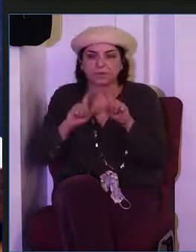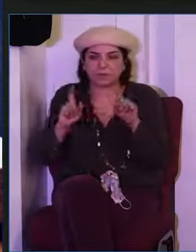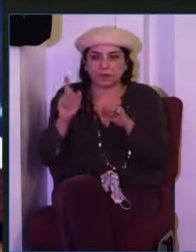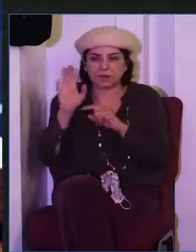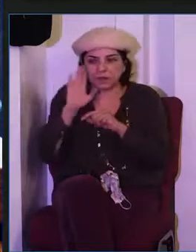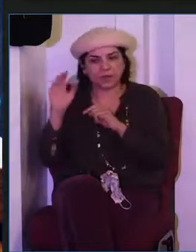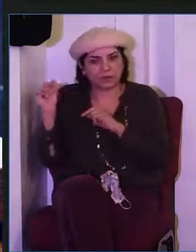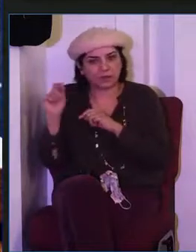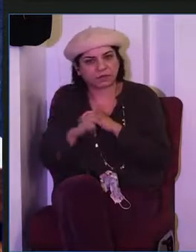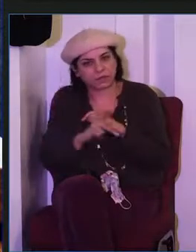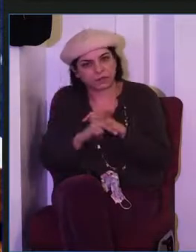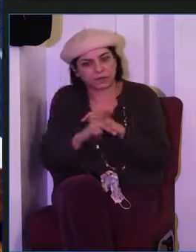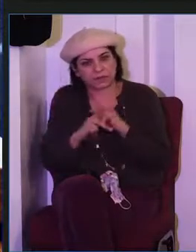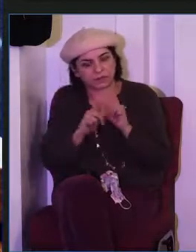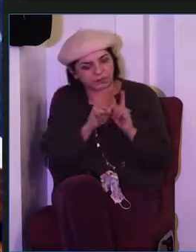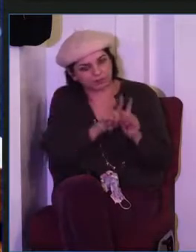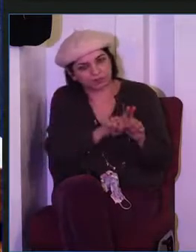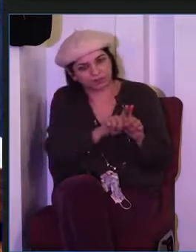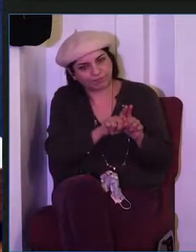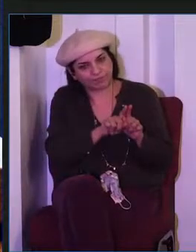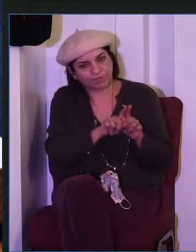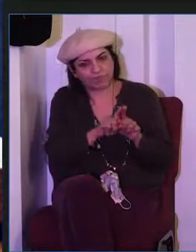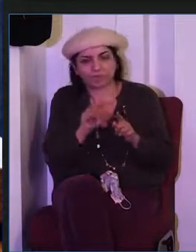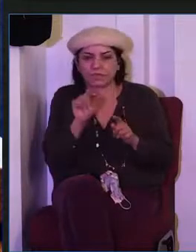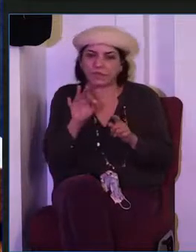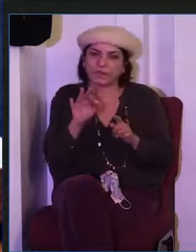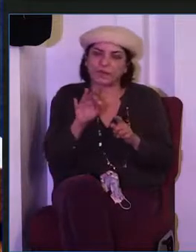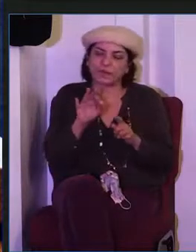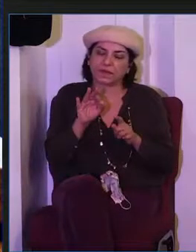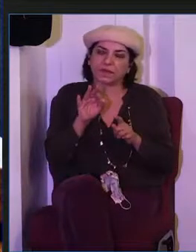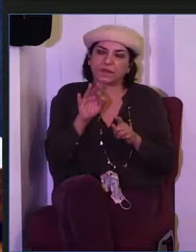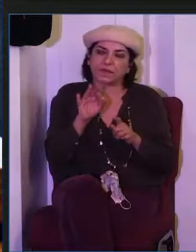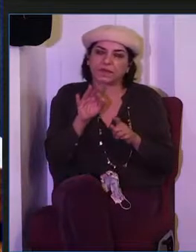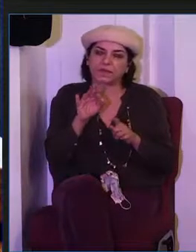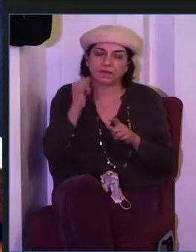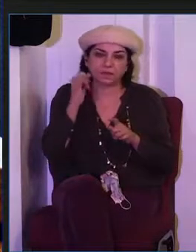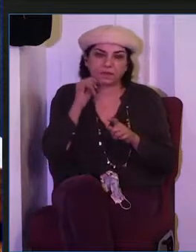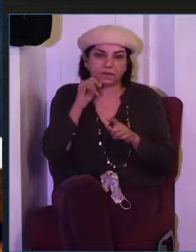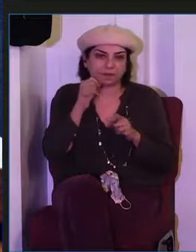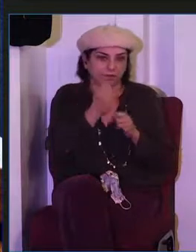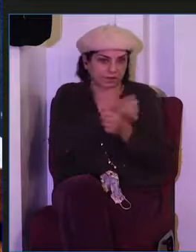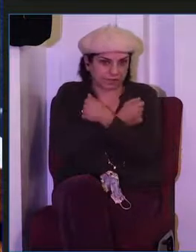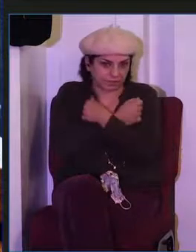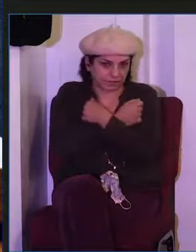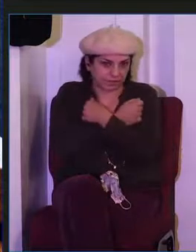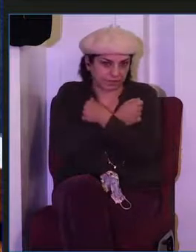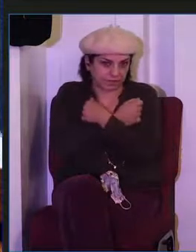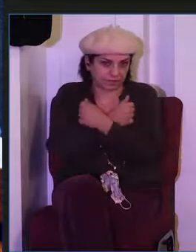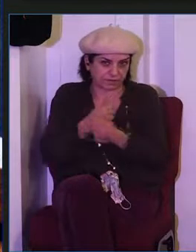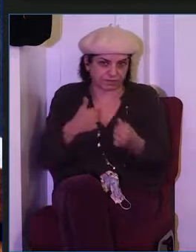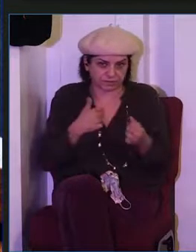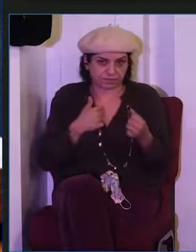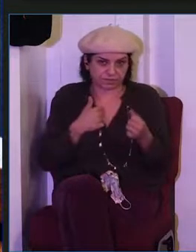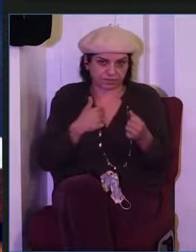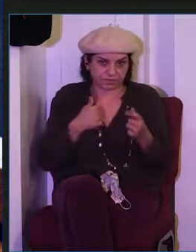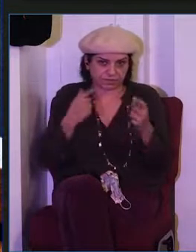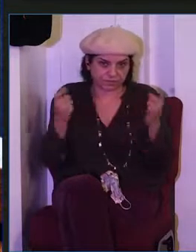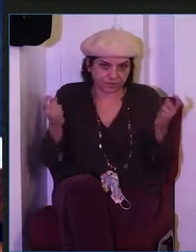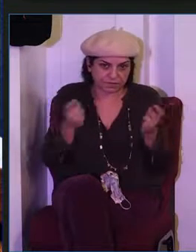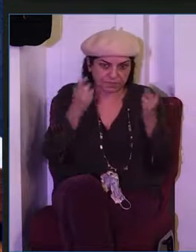you. If you love me, celebrate the fact that I am going to be with the